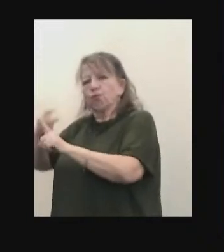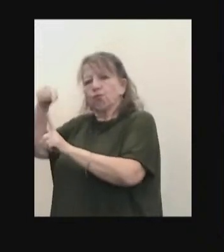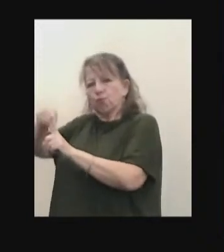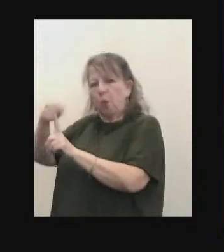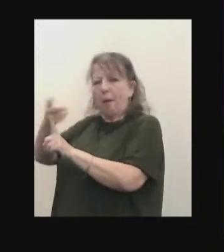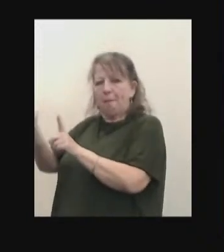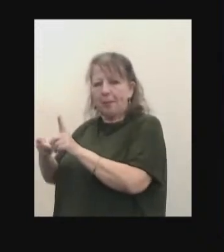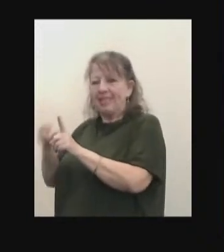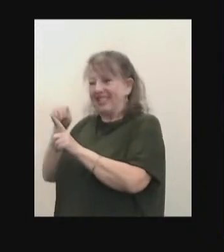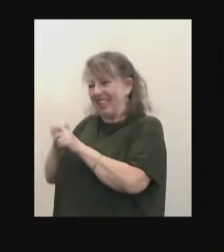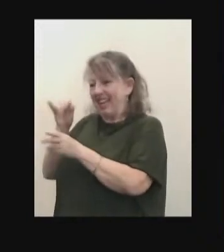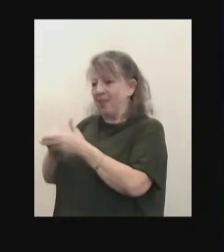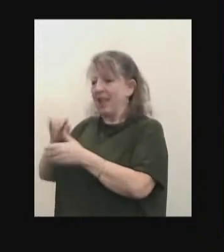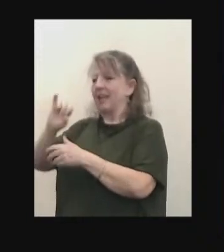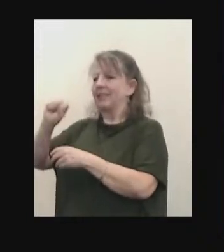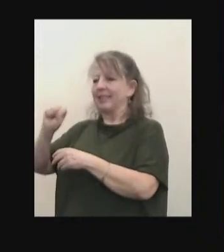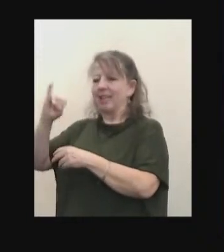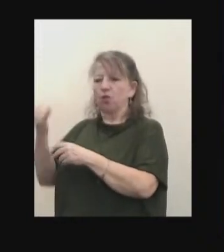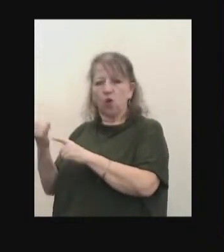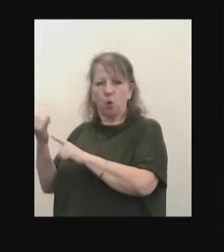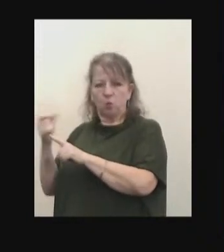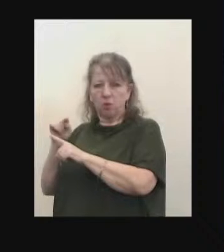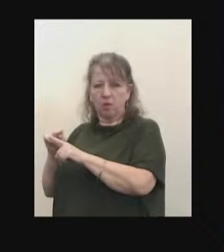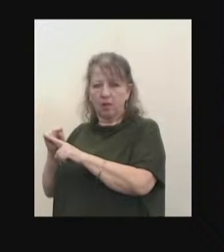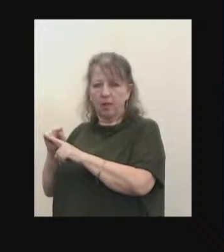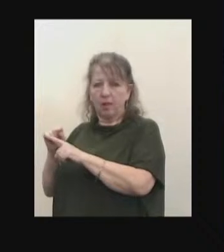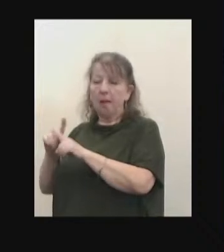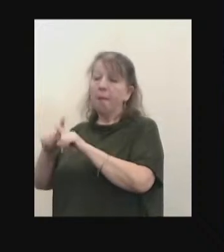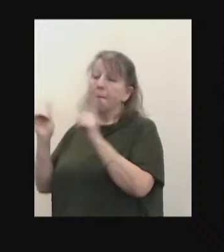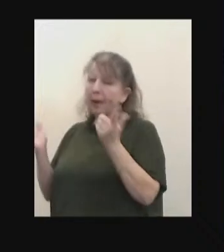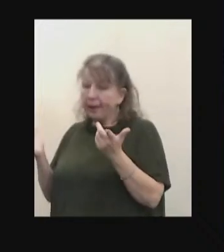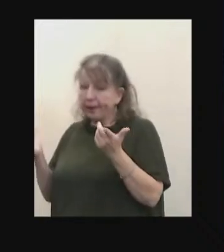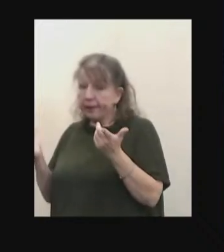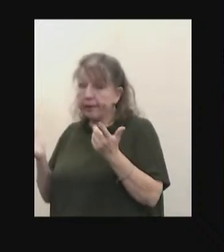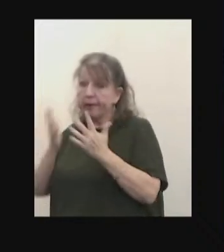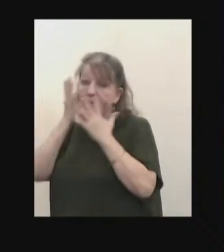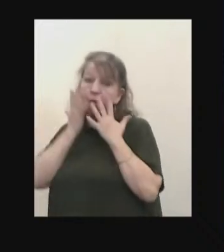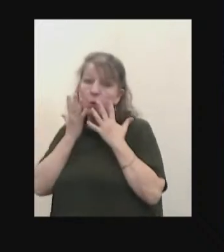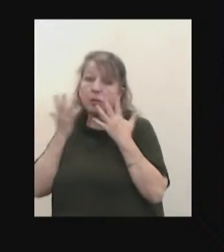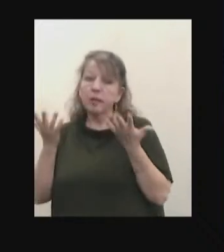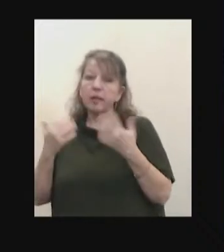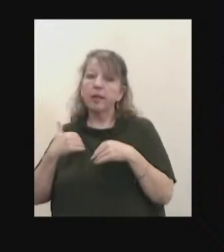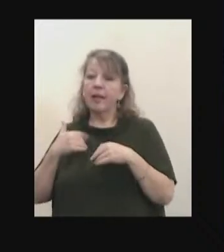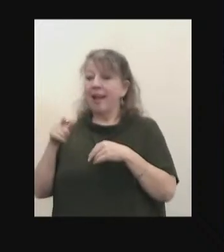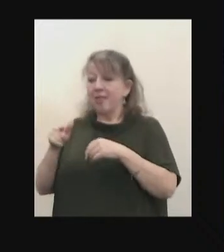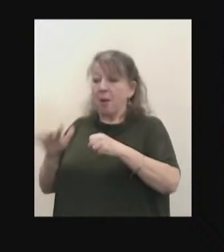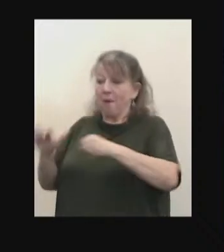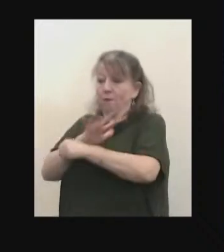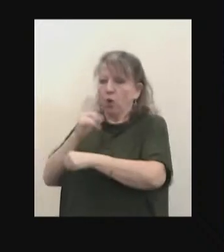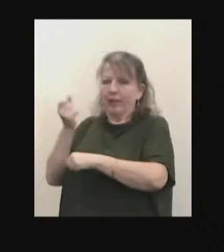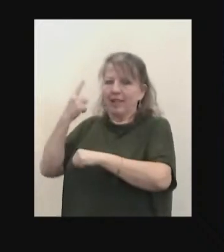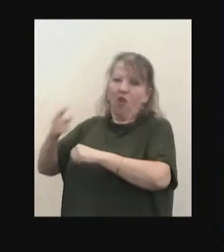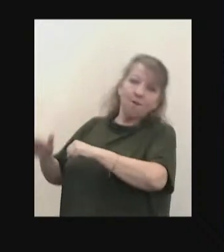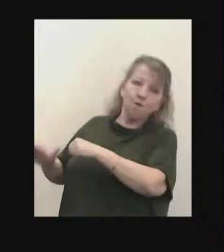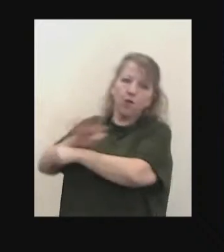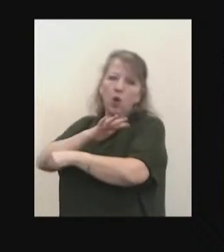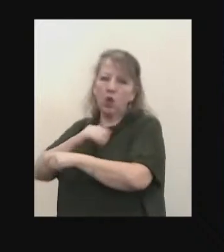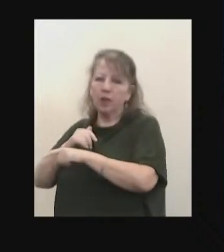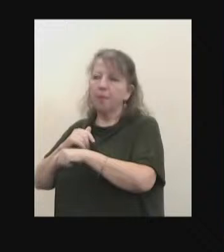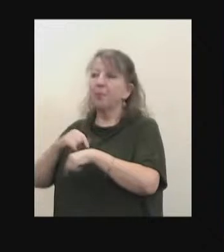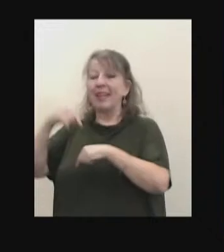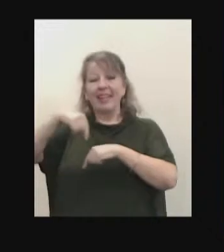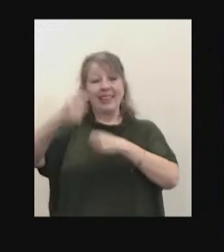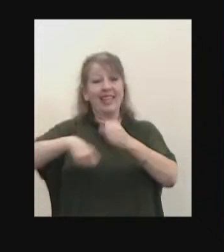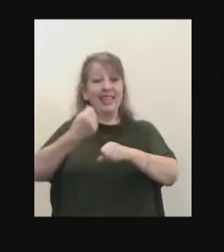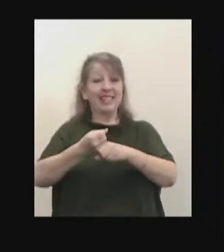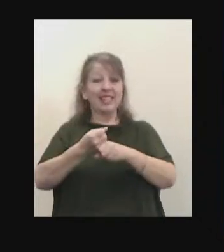St. Joe's. And unfortunately, they were full with COVID patients. This year, they decided to